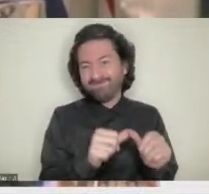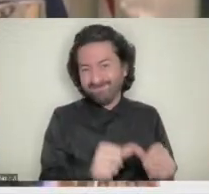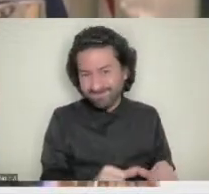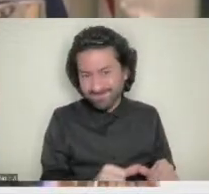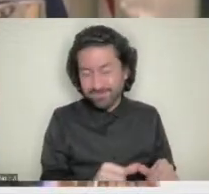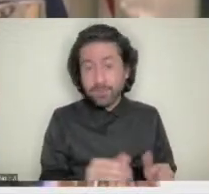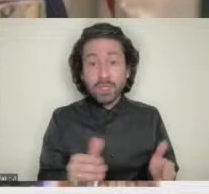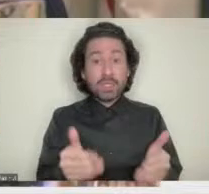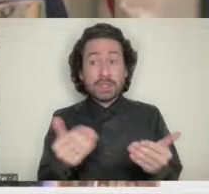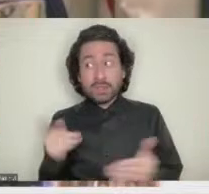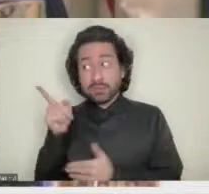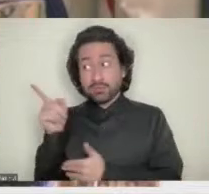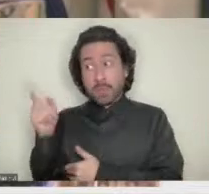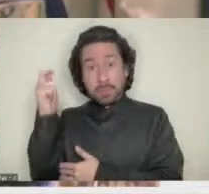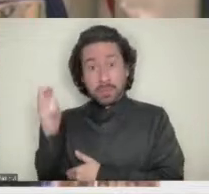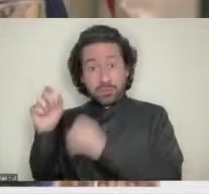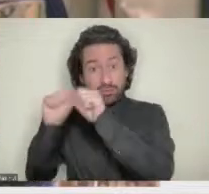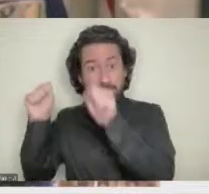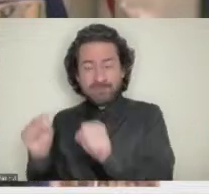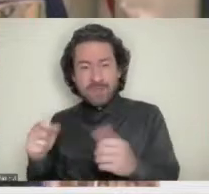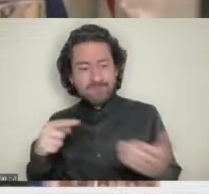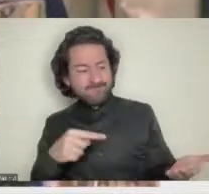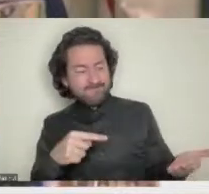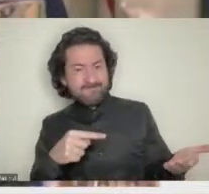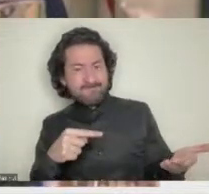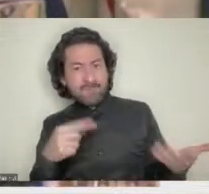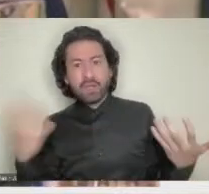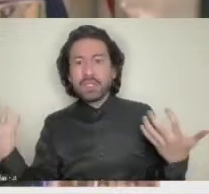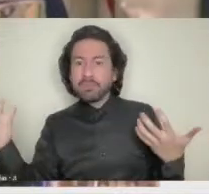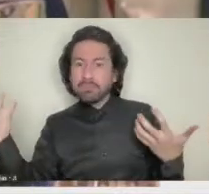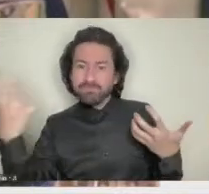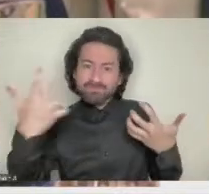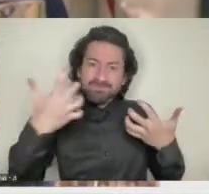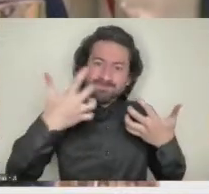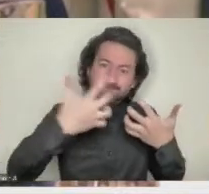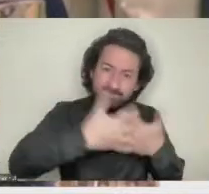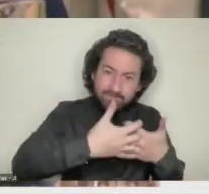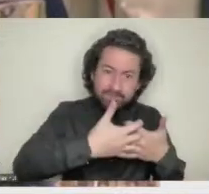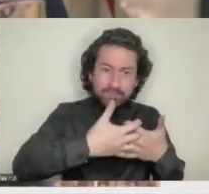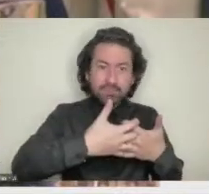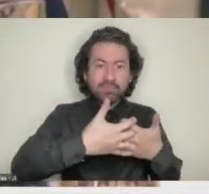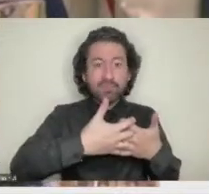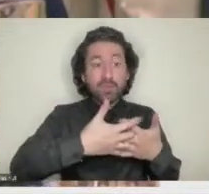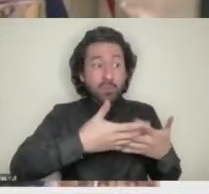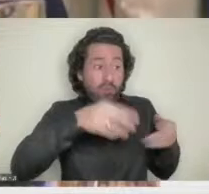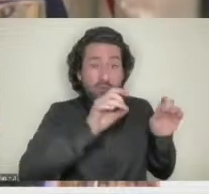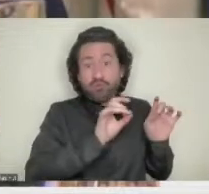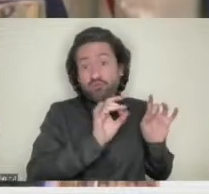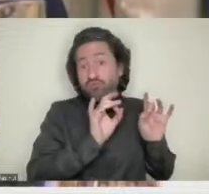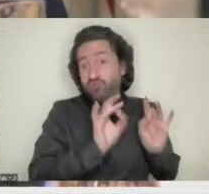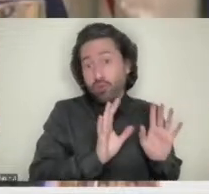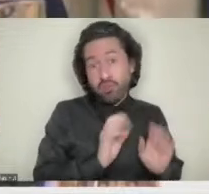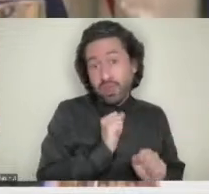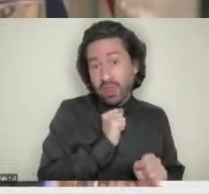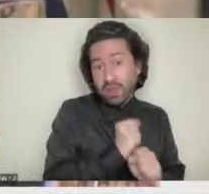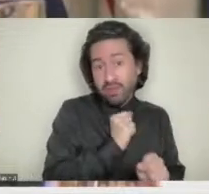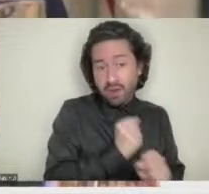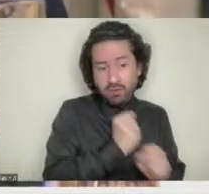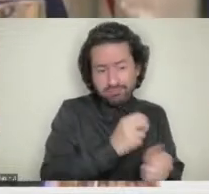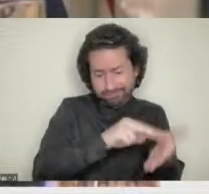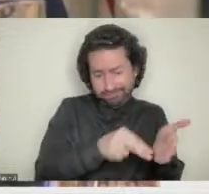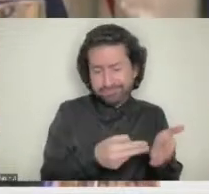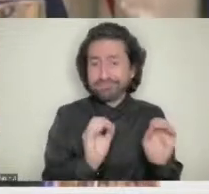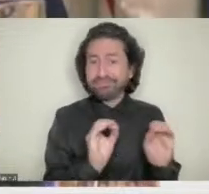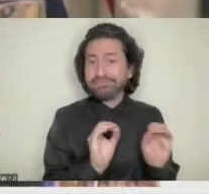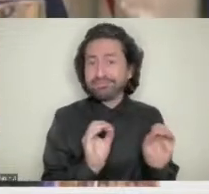to stay. So pension systems must adapt to that characteristic of the labor